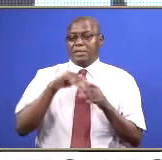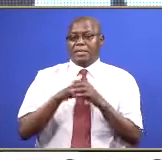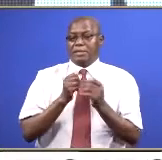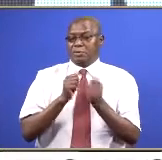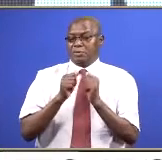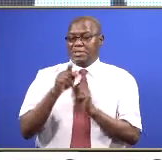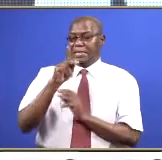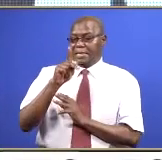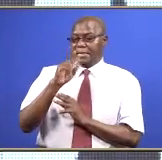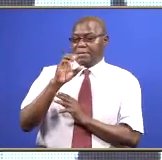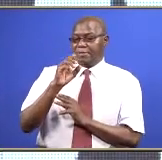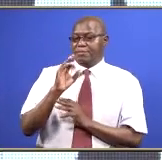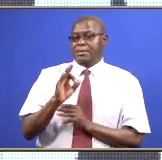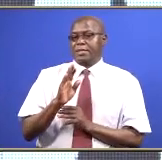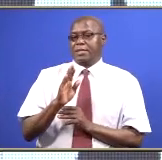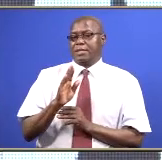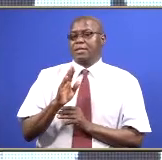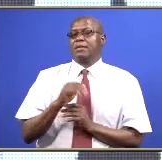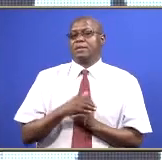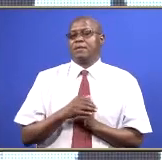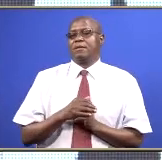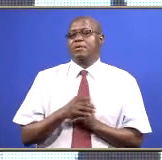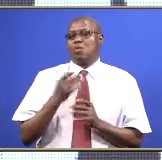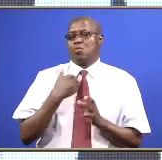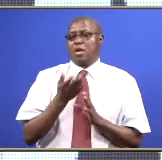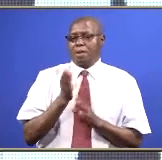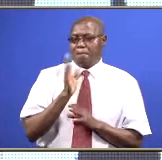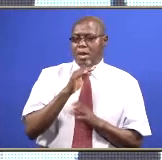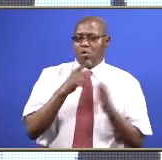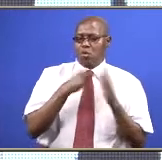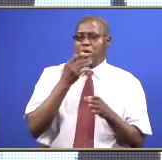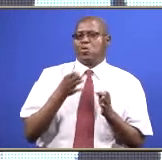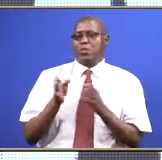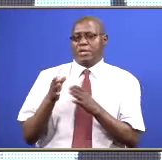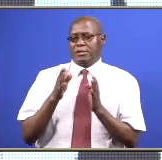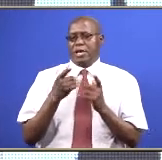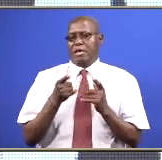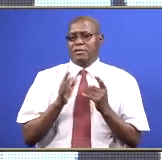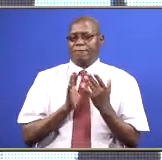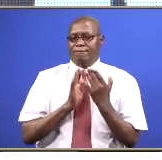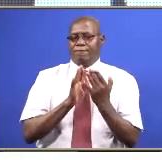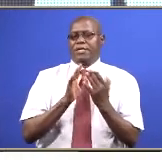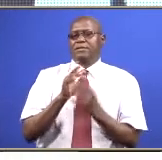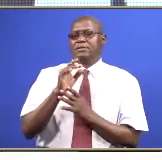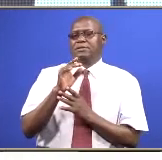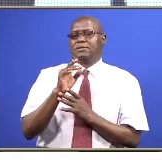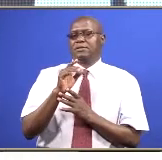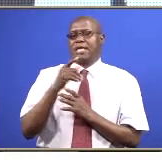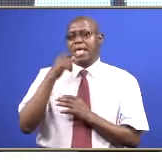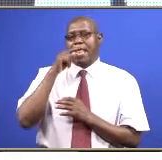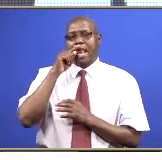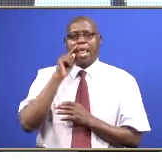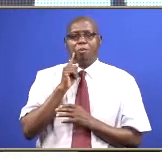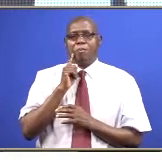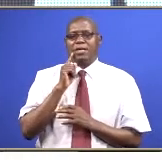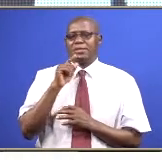KCB FC are upbeat. They will bounce back to winning ways as they face Afc Leopards in the upcoming